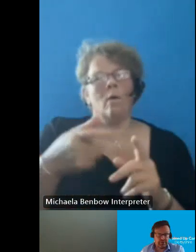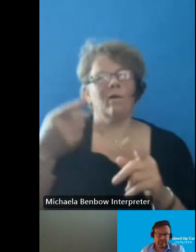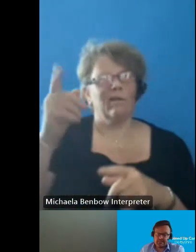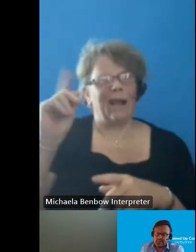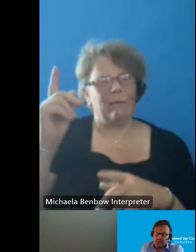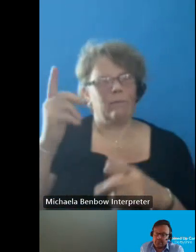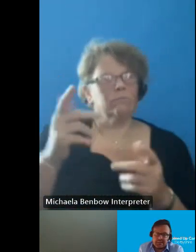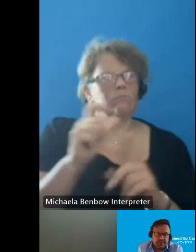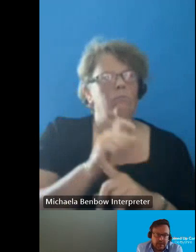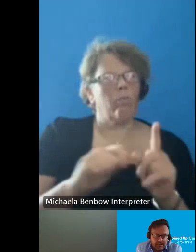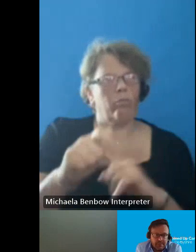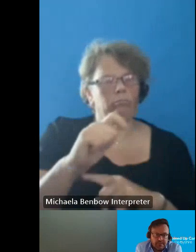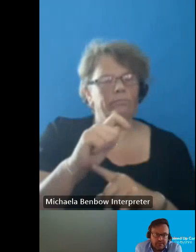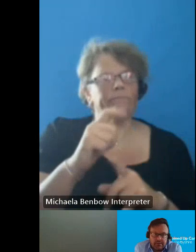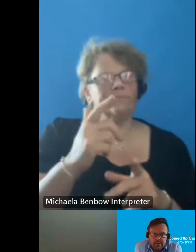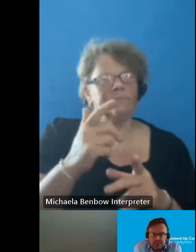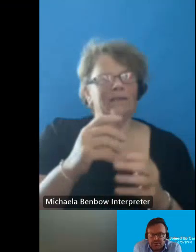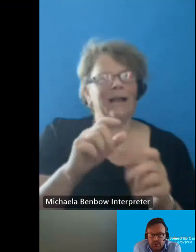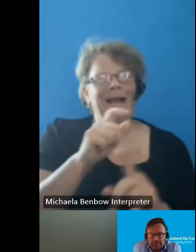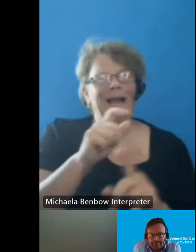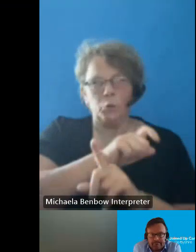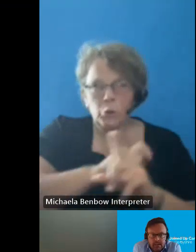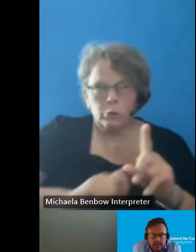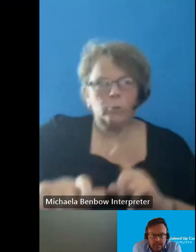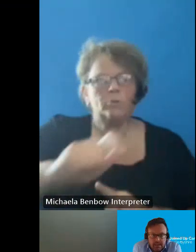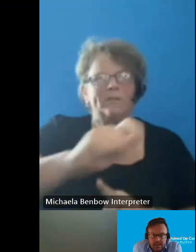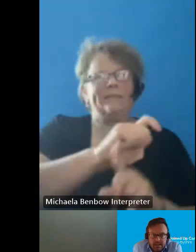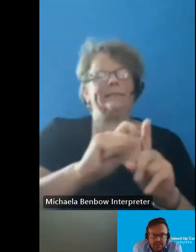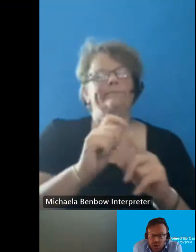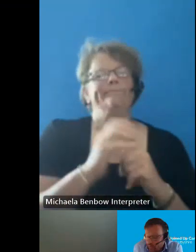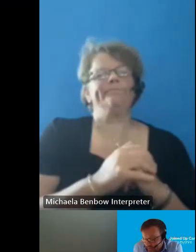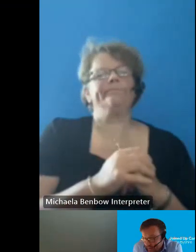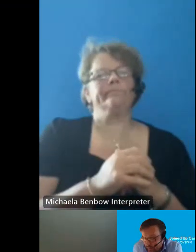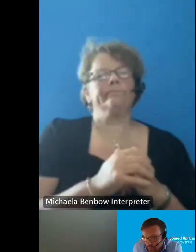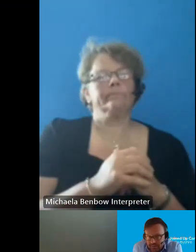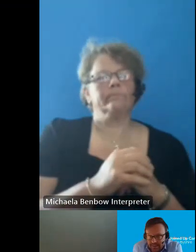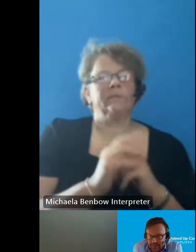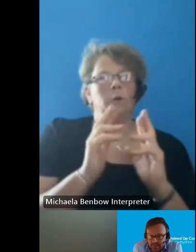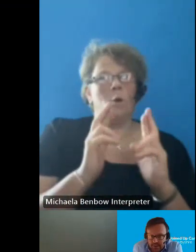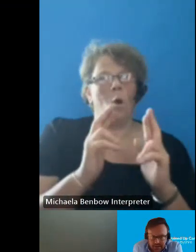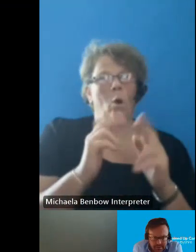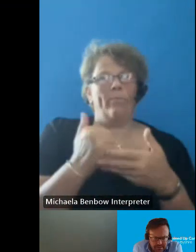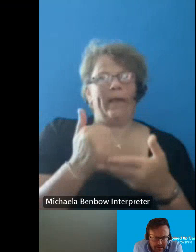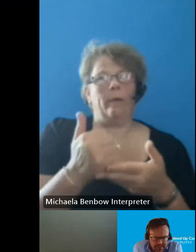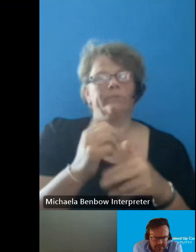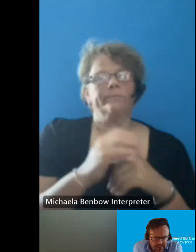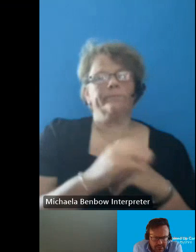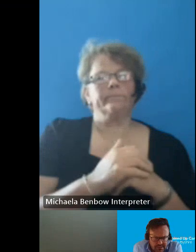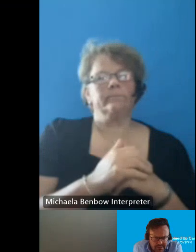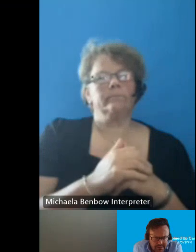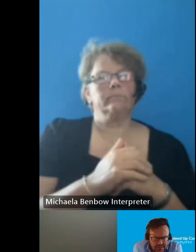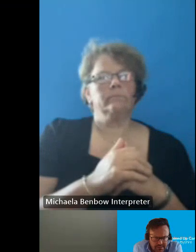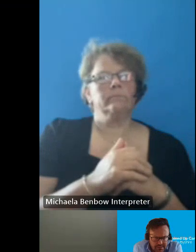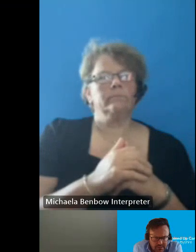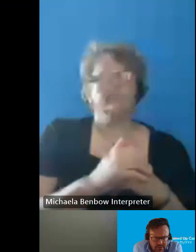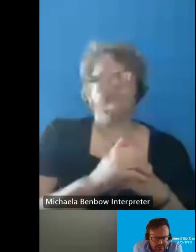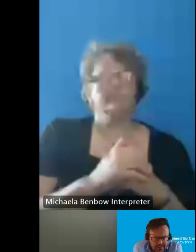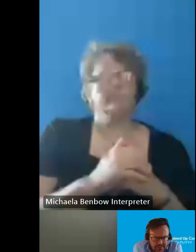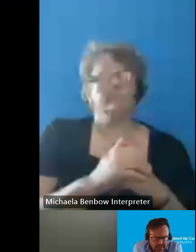importantly with communities over the next five years or so. So I hope that's helpful. And I think the next slides are is